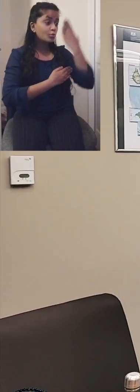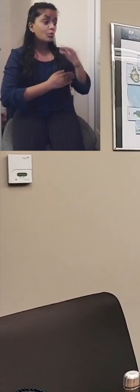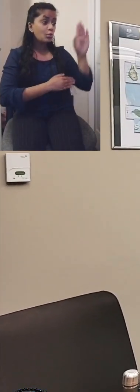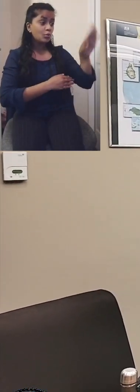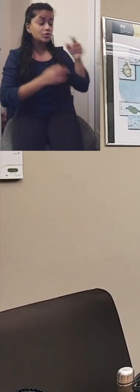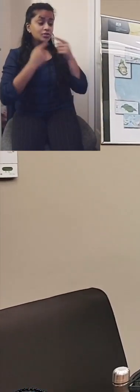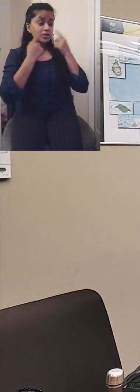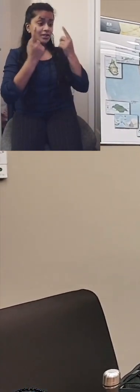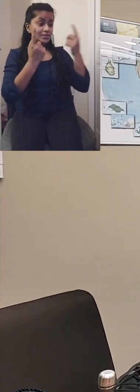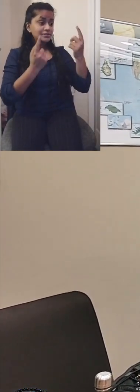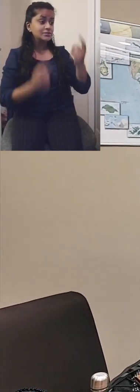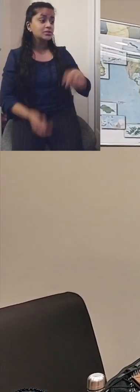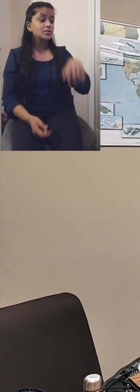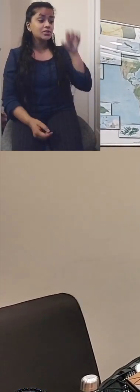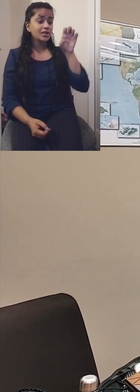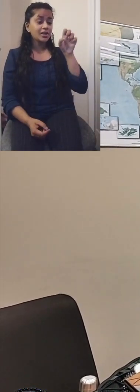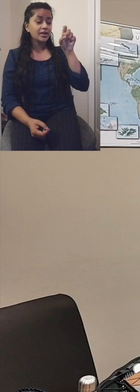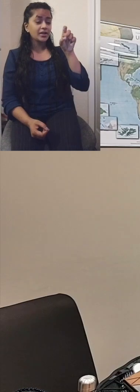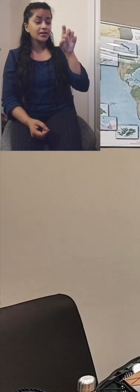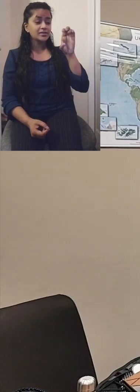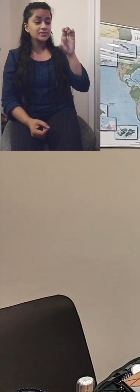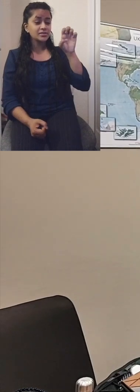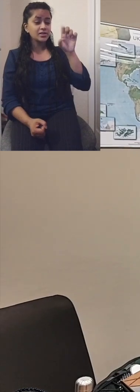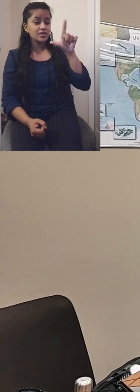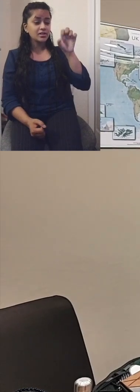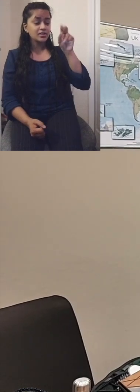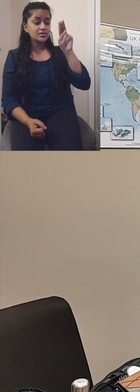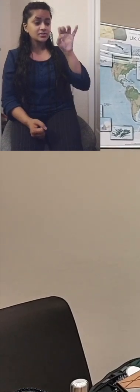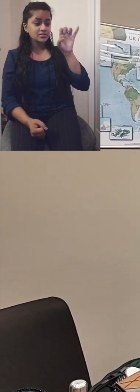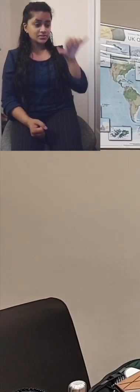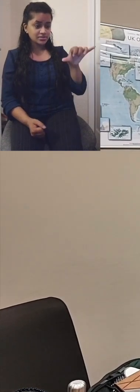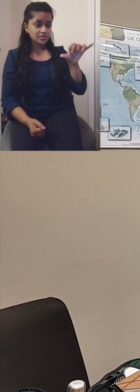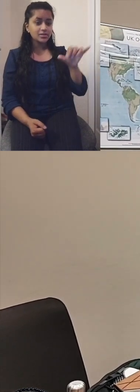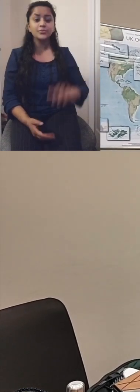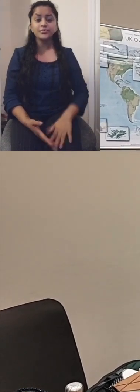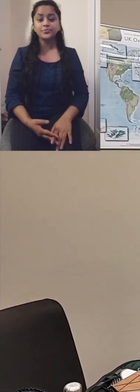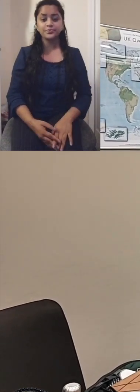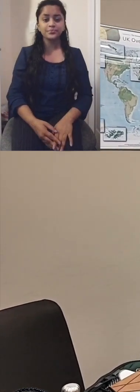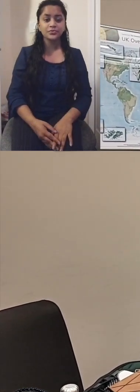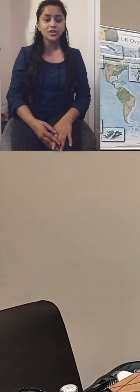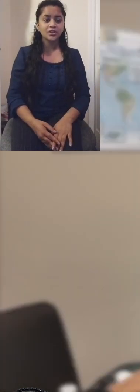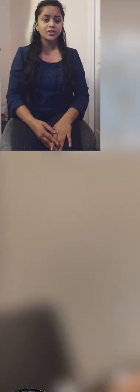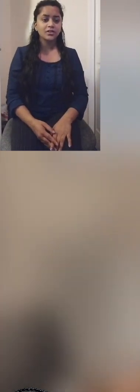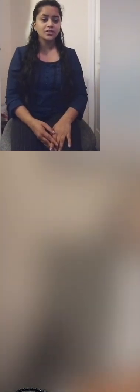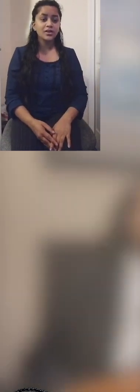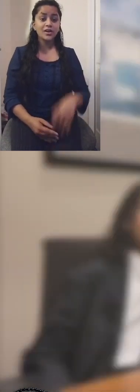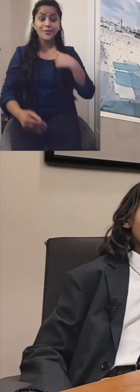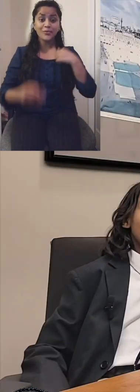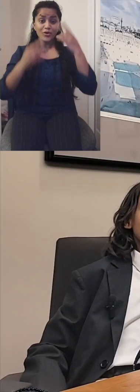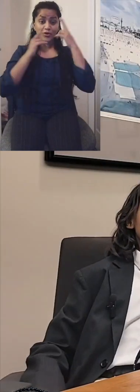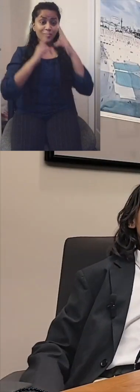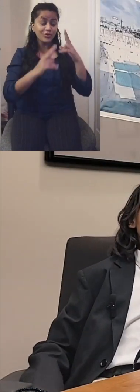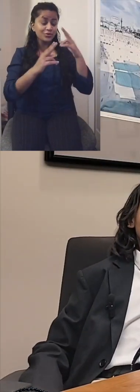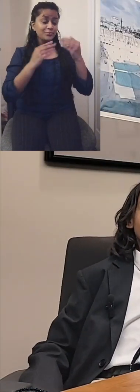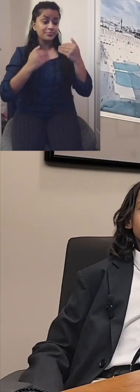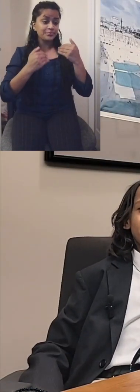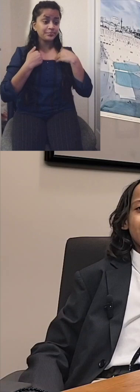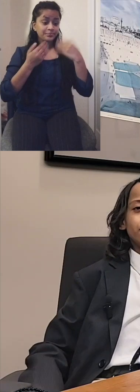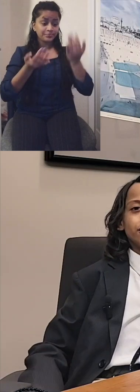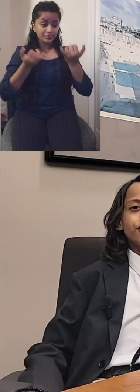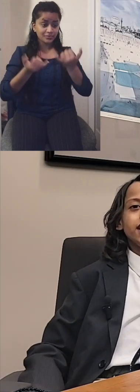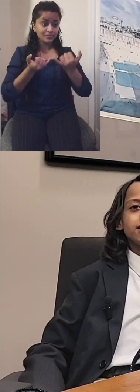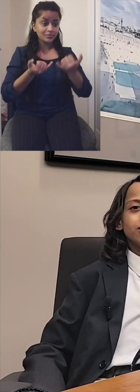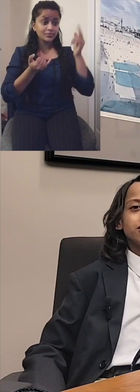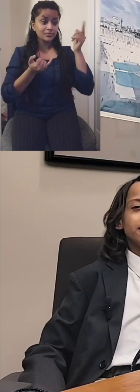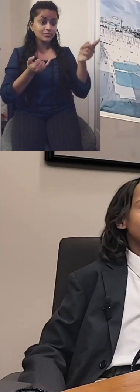Good morning, Your Excellency. Good morning, Phoenix. Very nice to meet you. Thank you for coming. Yeah, thank you. I'm very honored to